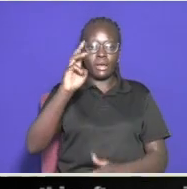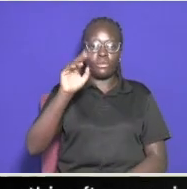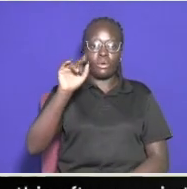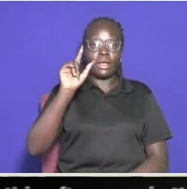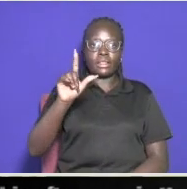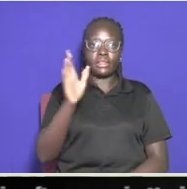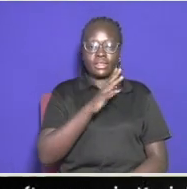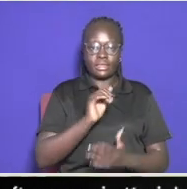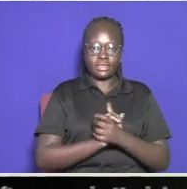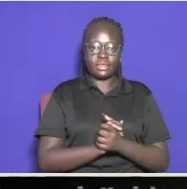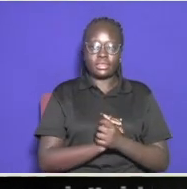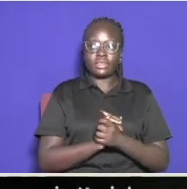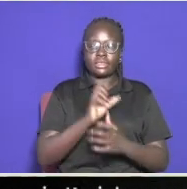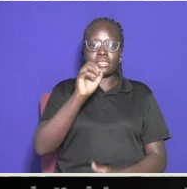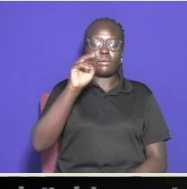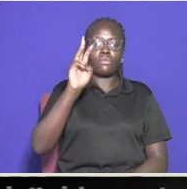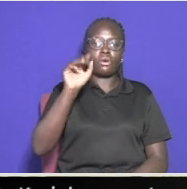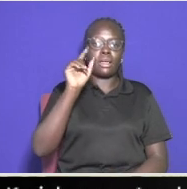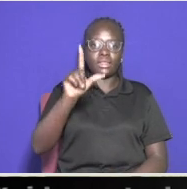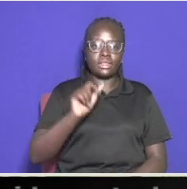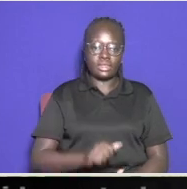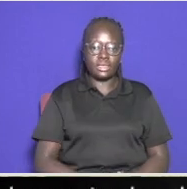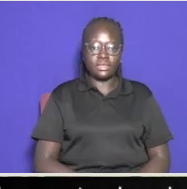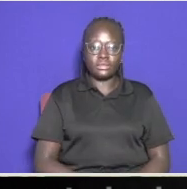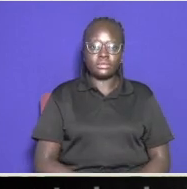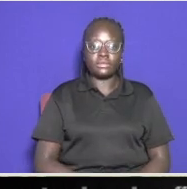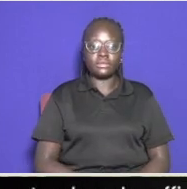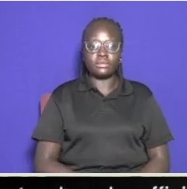is Samuel Pere. I do the marketing, I do